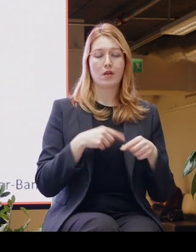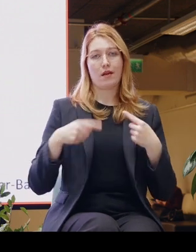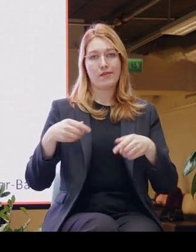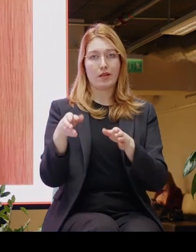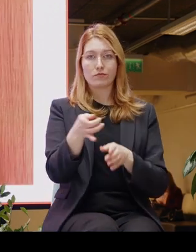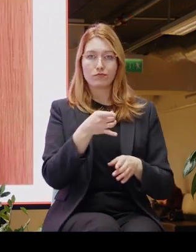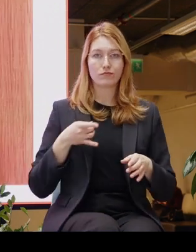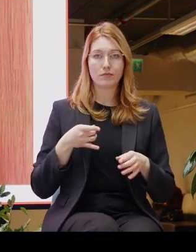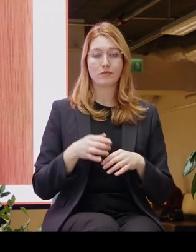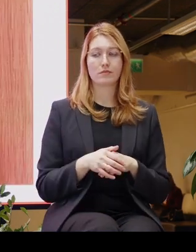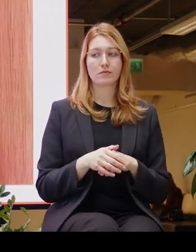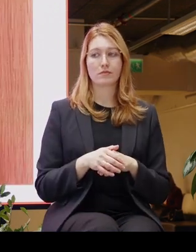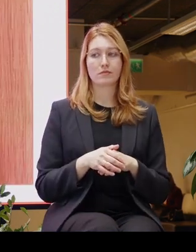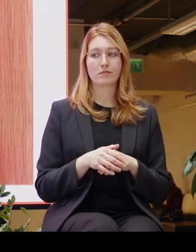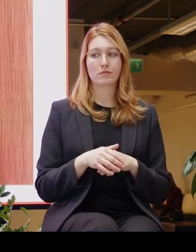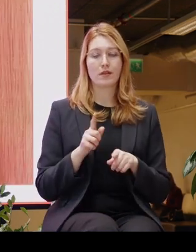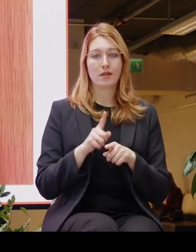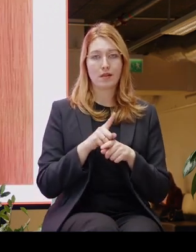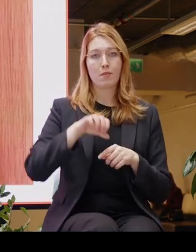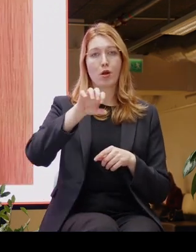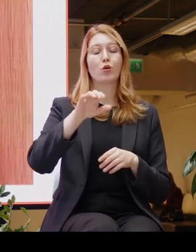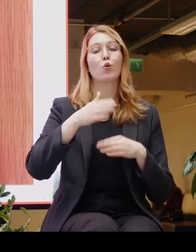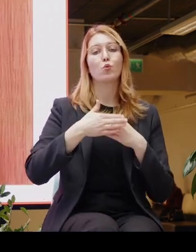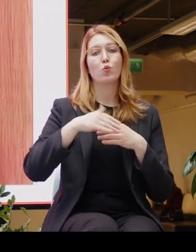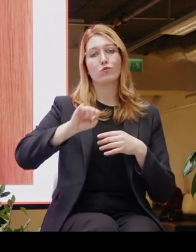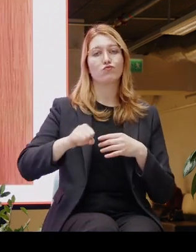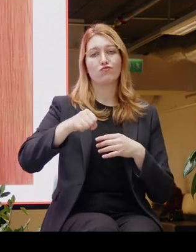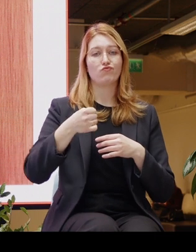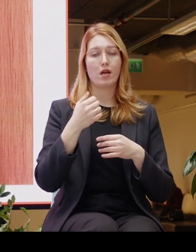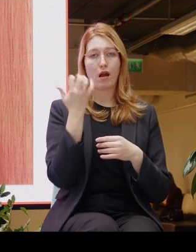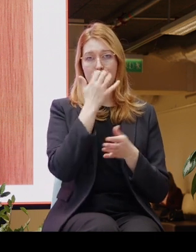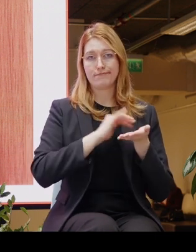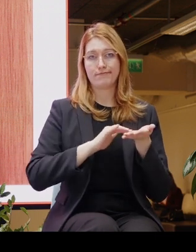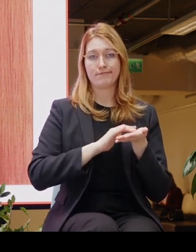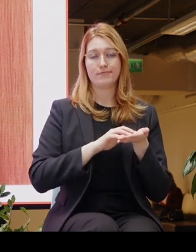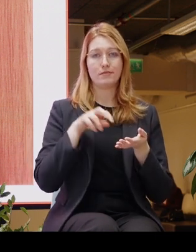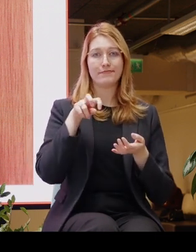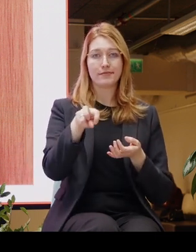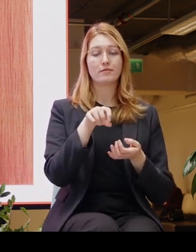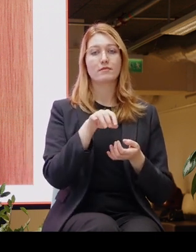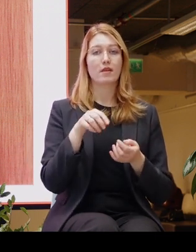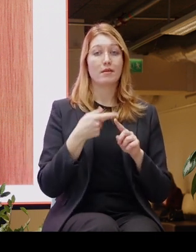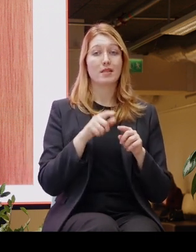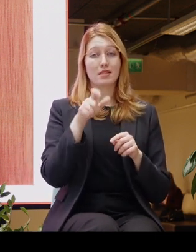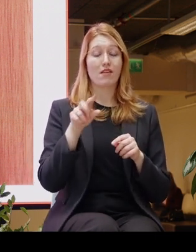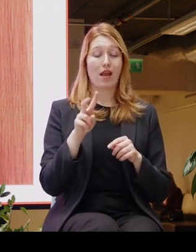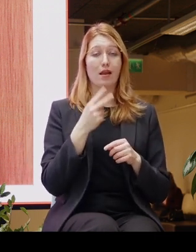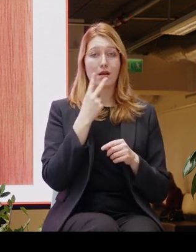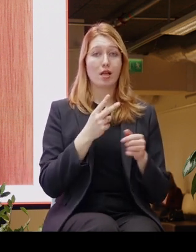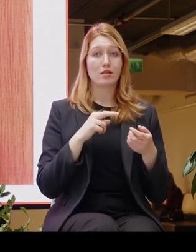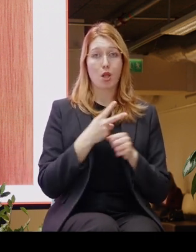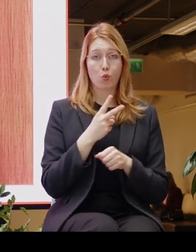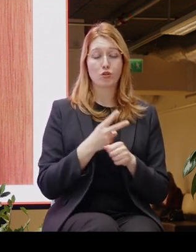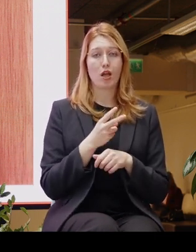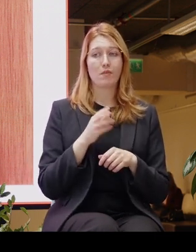Here is a prill above the door handle that the people who has any problems of seeing, they can actually